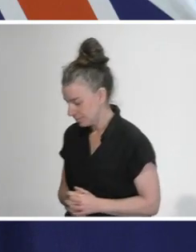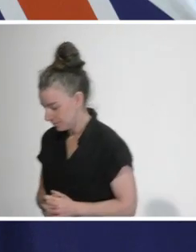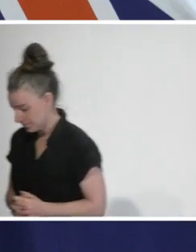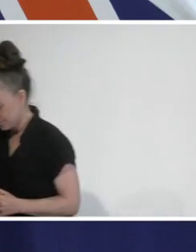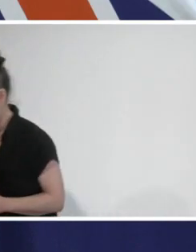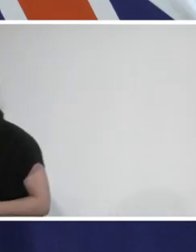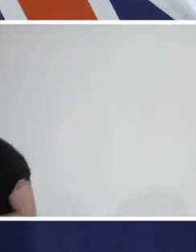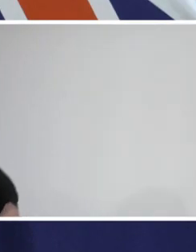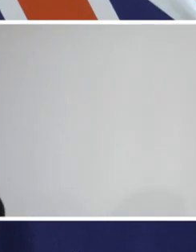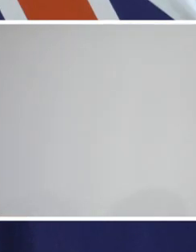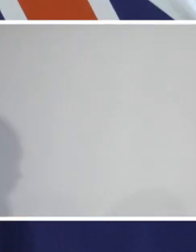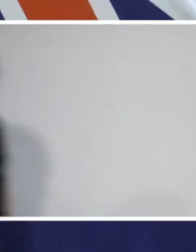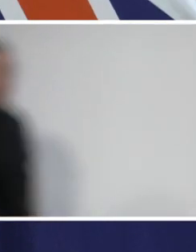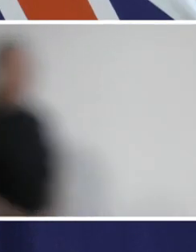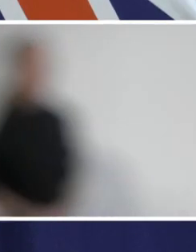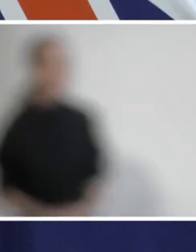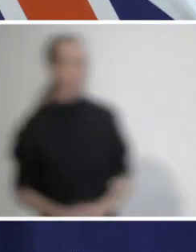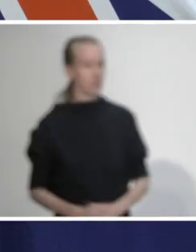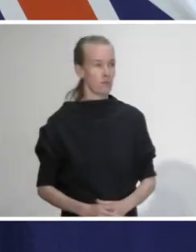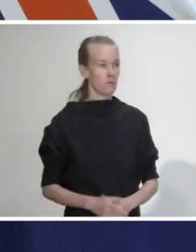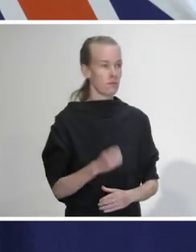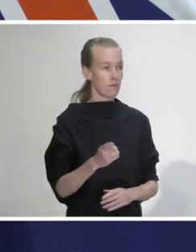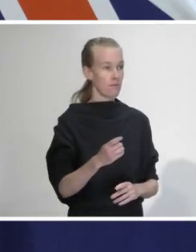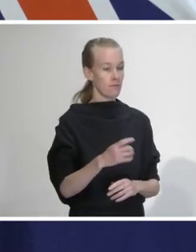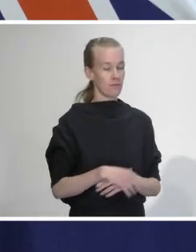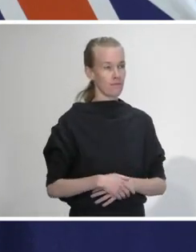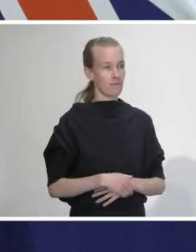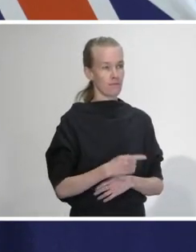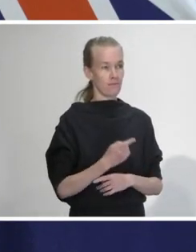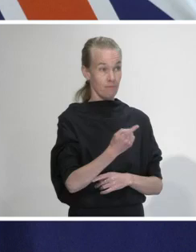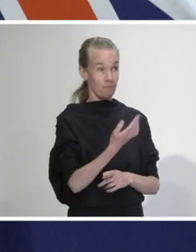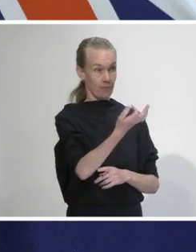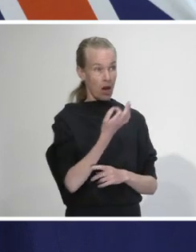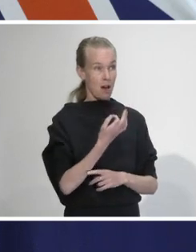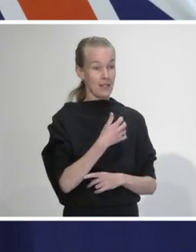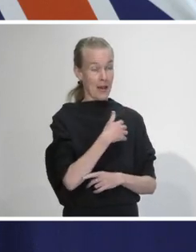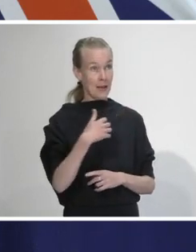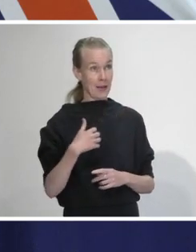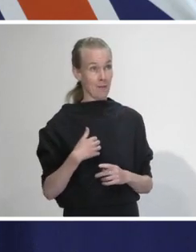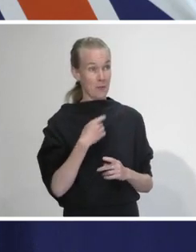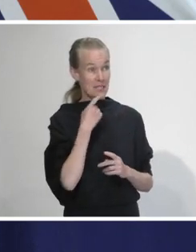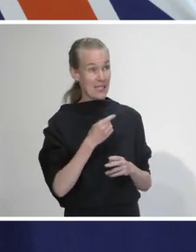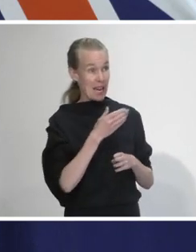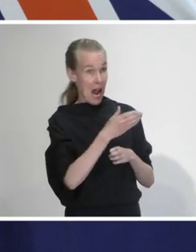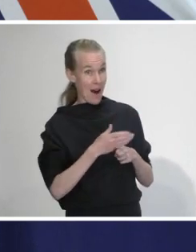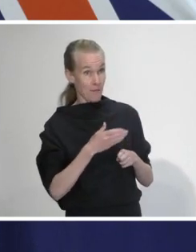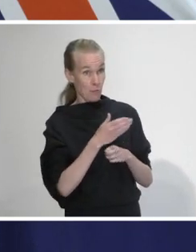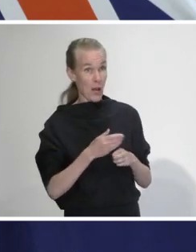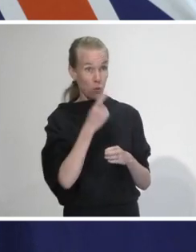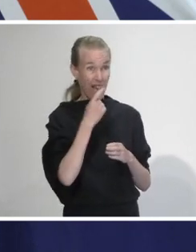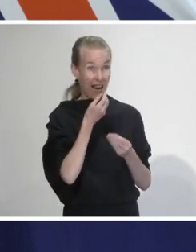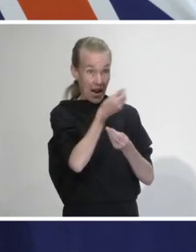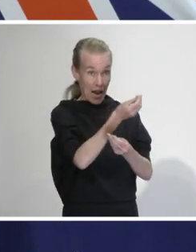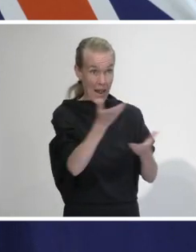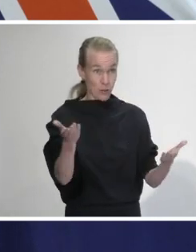always maintained that between kind of 7 and 10 days, or at least the halfway mark, we'd have a sense of whether we'd be coming out of lockdown or not. Is the uncertainty that's killing a lot of